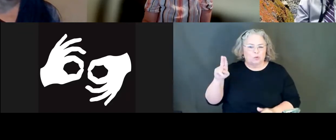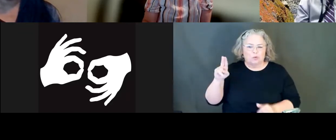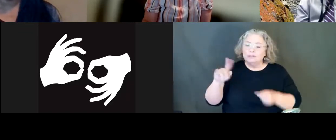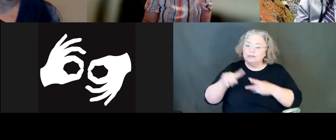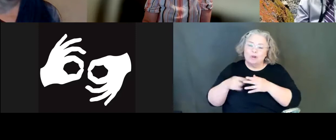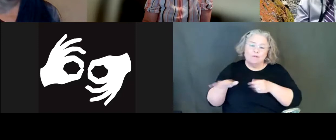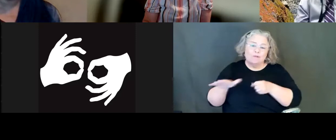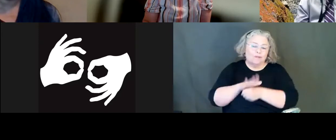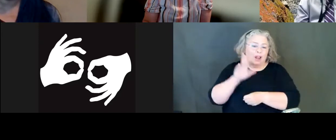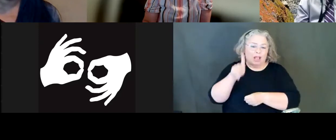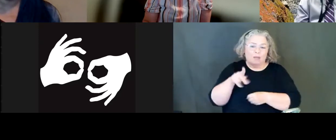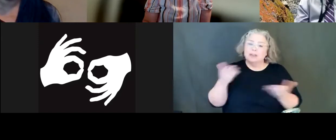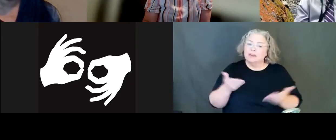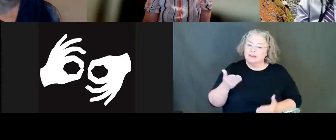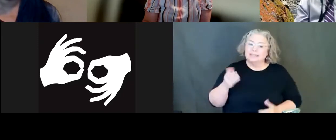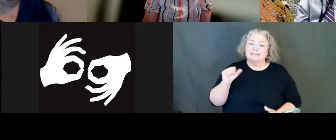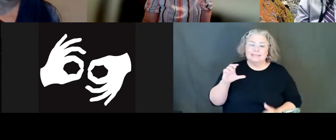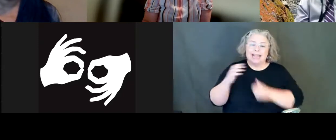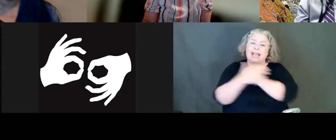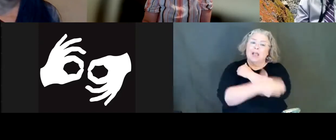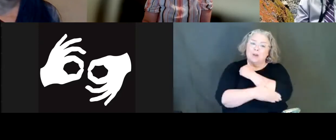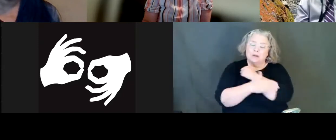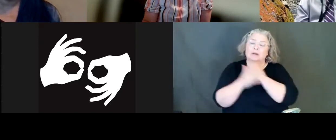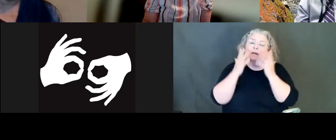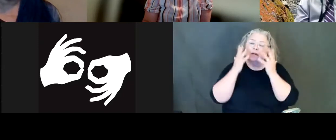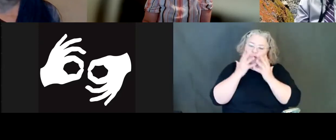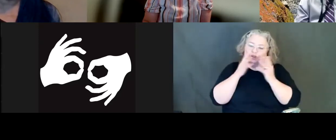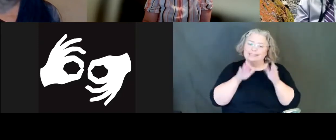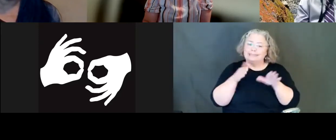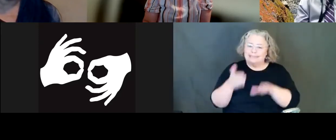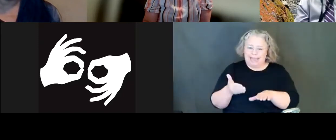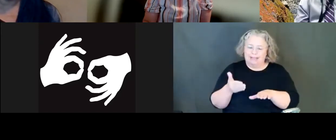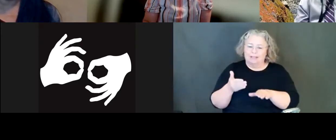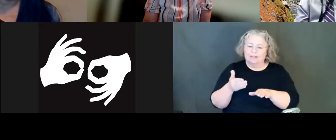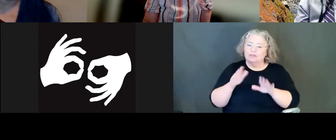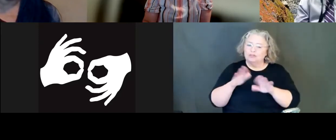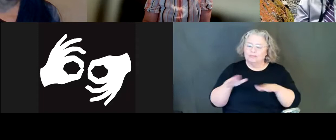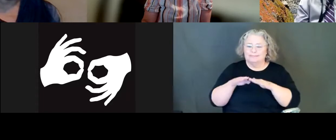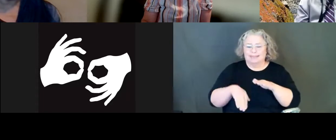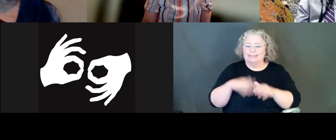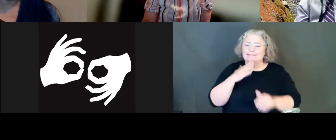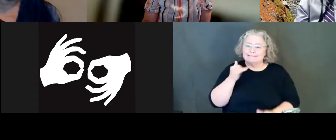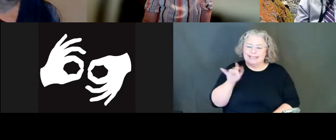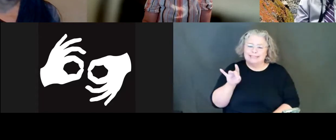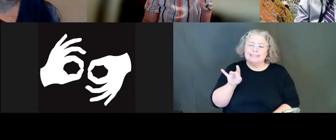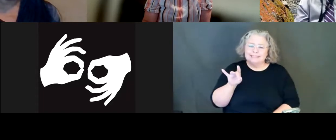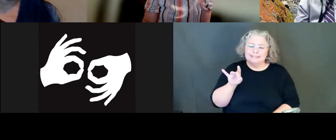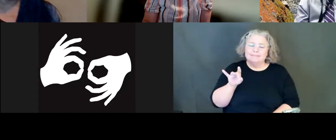have also in Sacramento County had some unfortunate deaths of children less than 18.